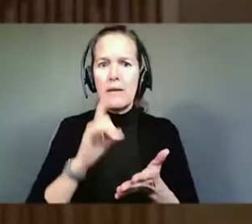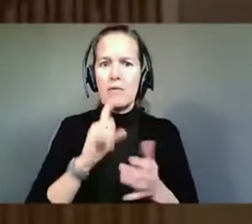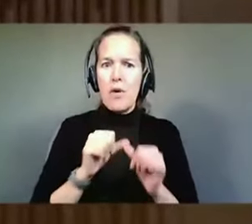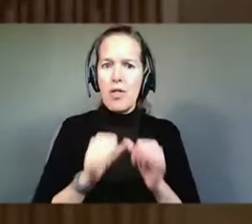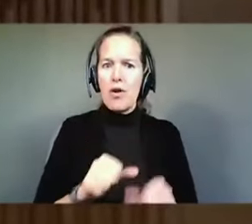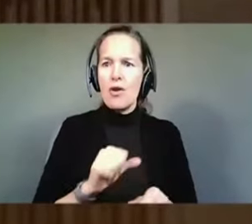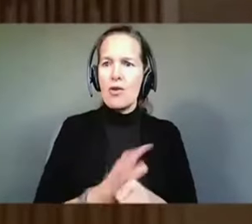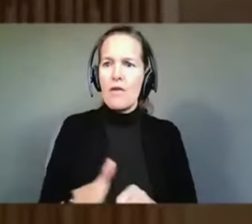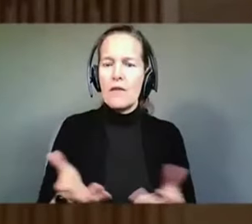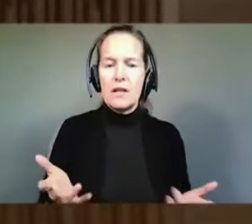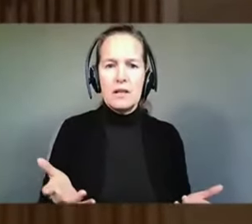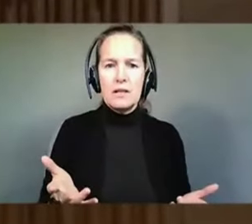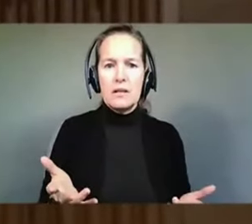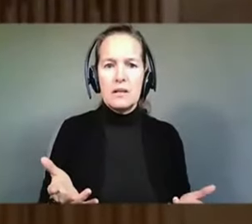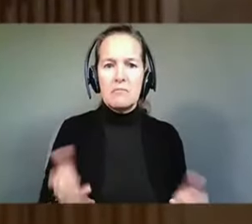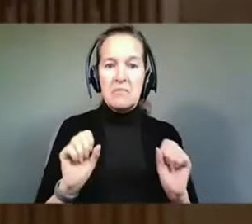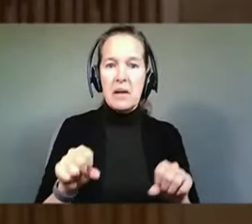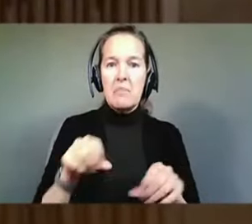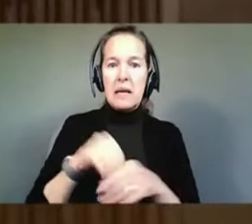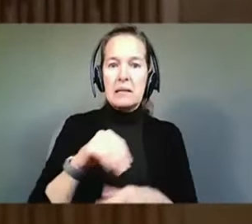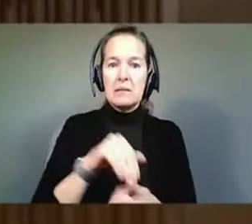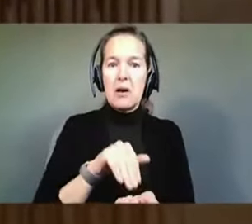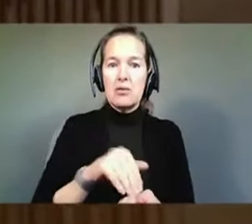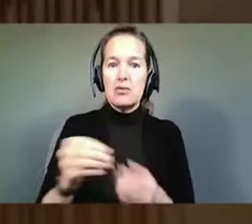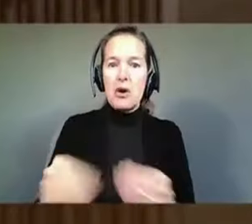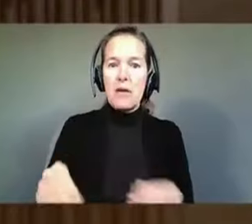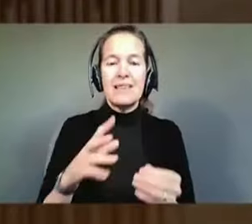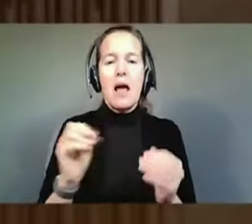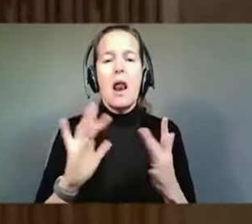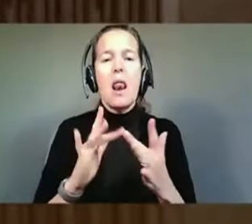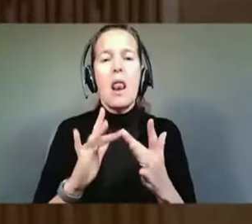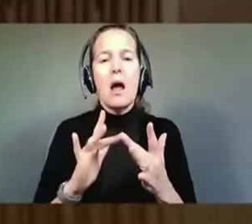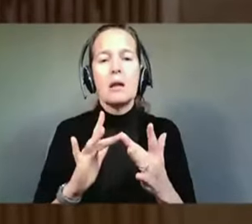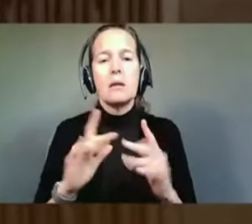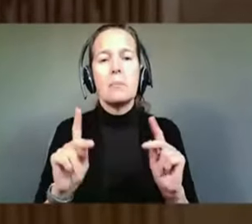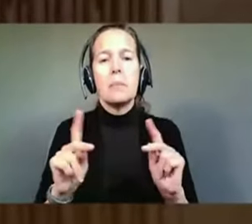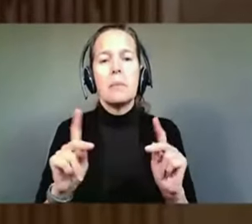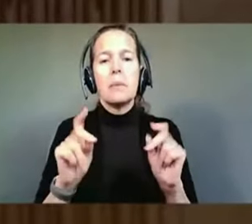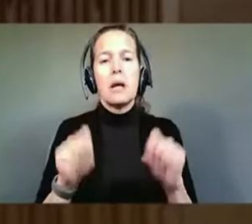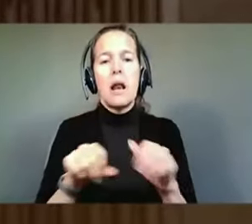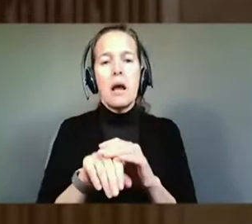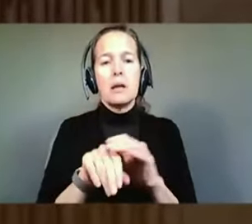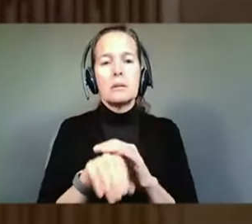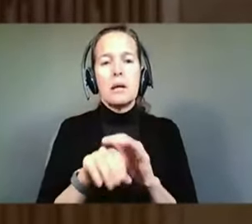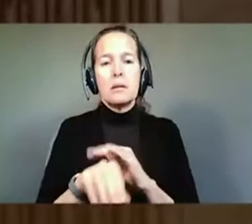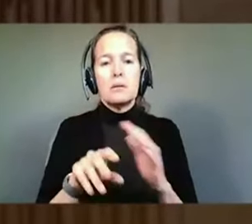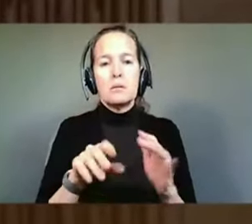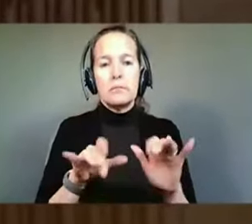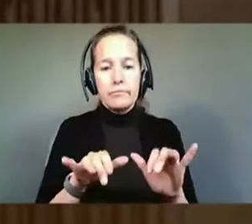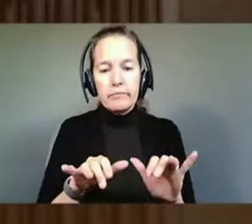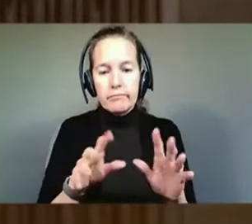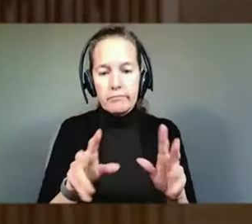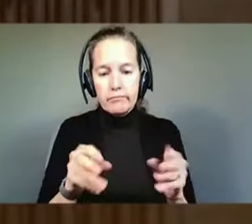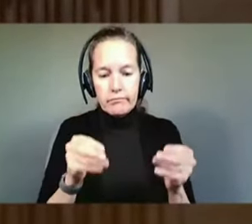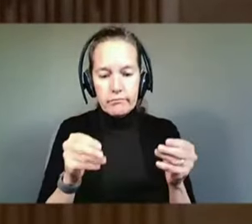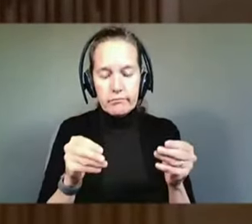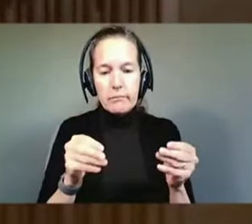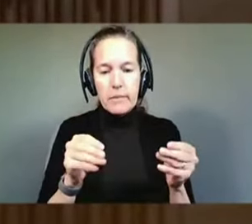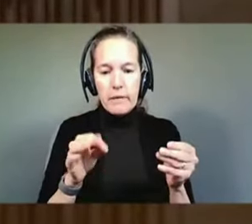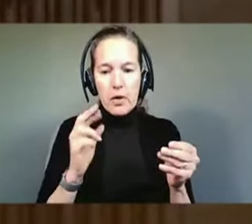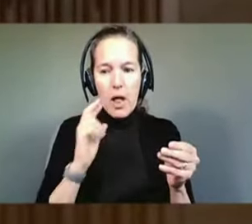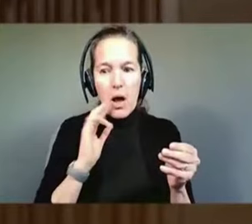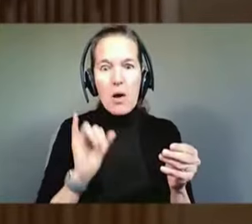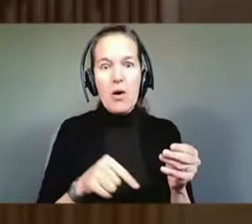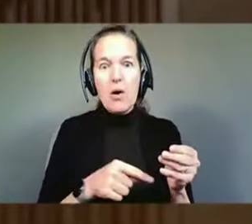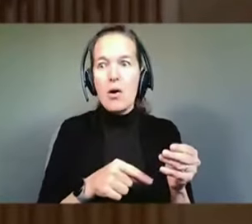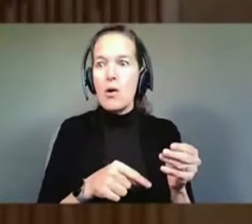can not only have it at the doctor's office, but put it online so people can access it. And then if they, you know, realize that this might be what's